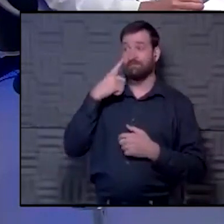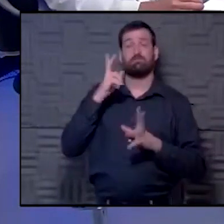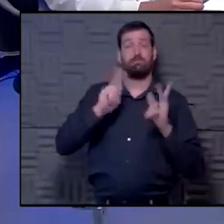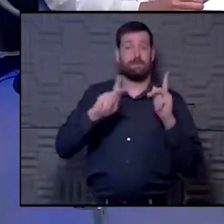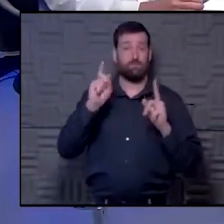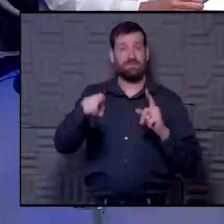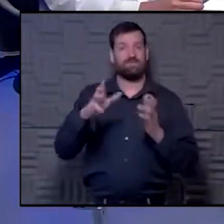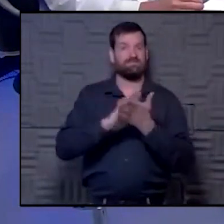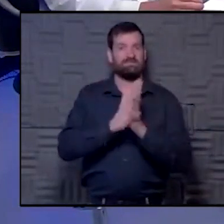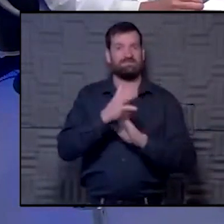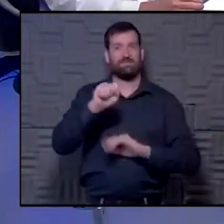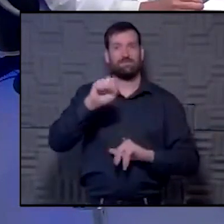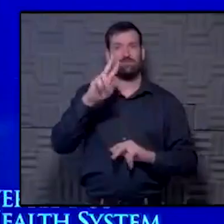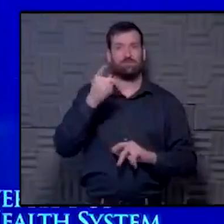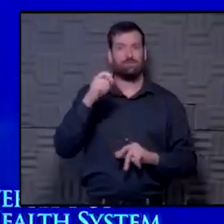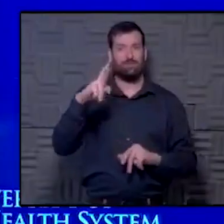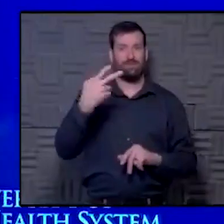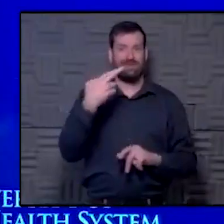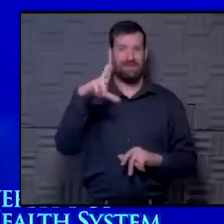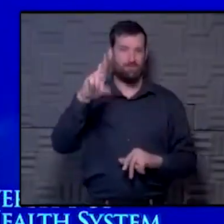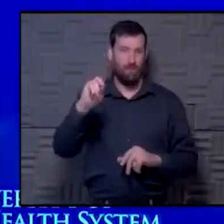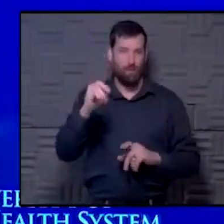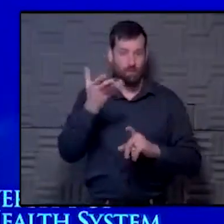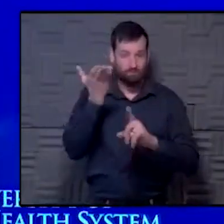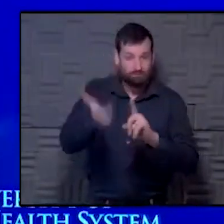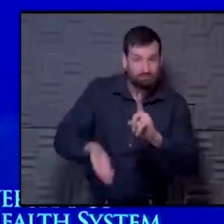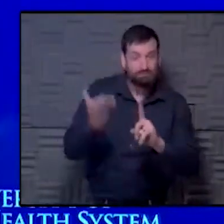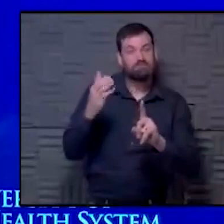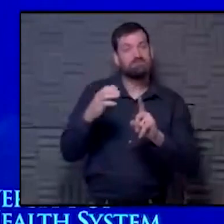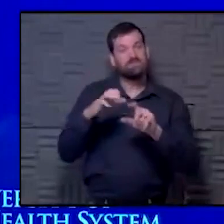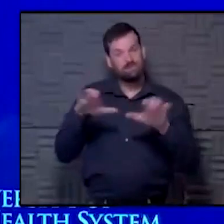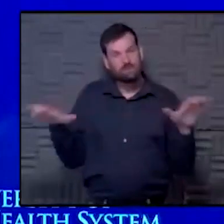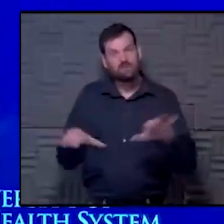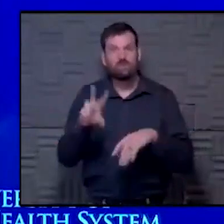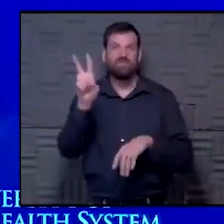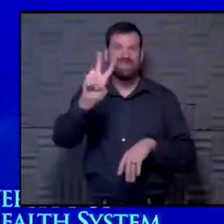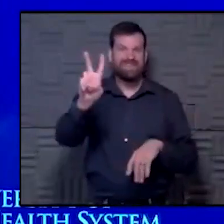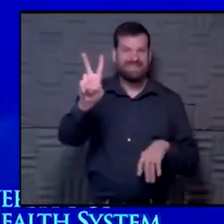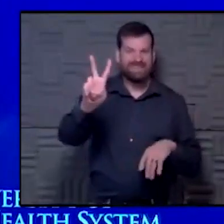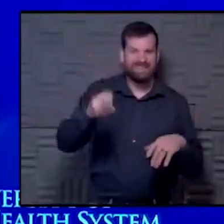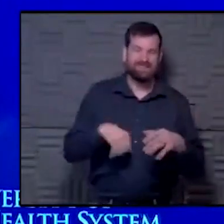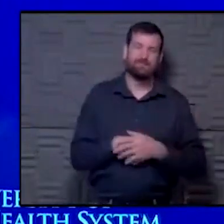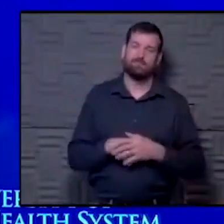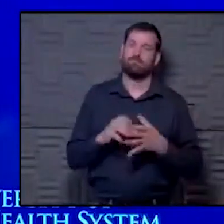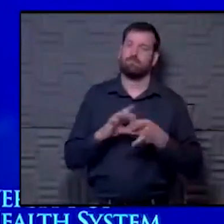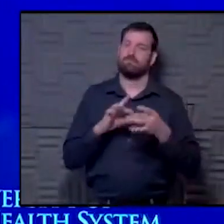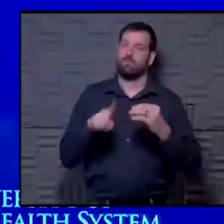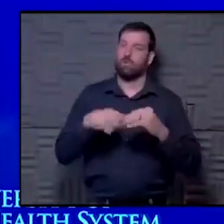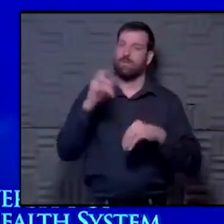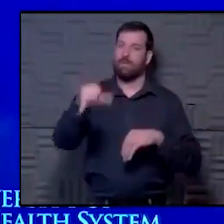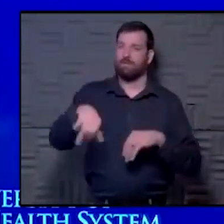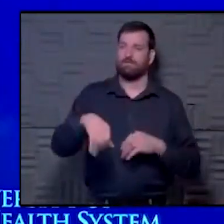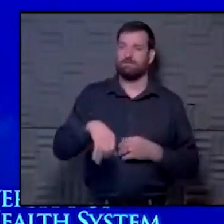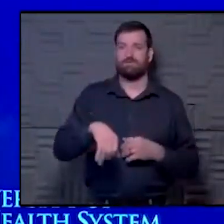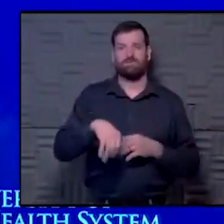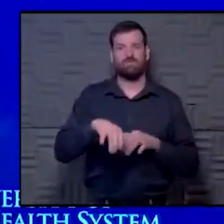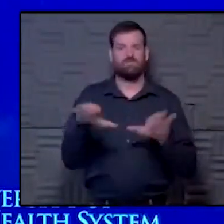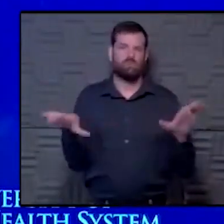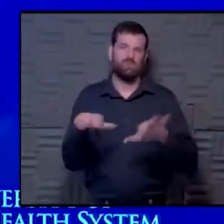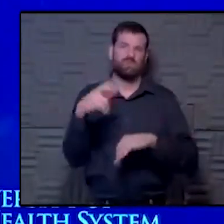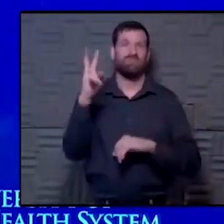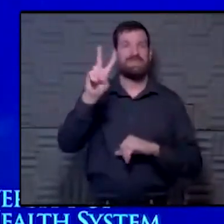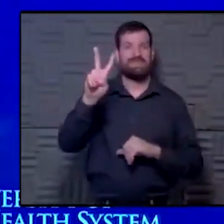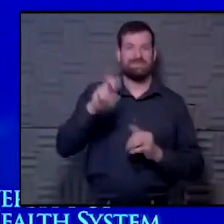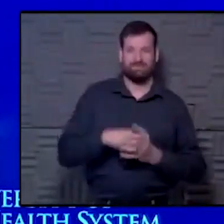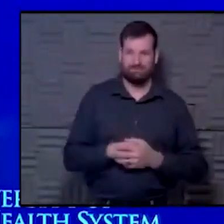to be a superhero. We talked about that before. Be a superhero. Do the V. That's our new term. We're going to start talking about that. Do the V, people. Do the